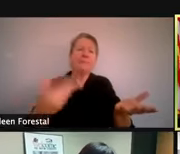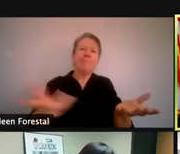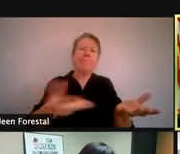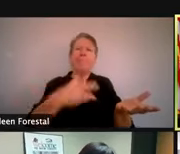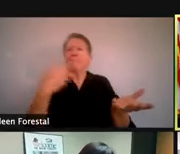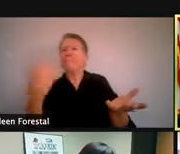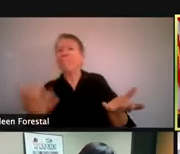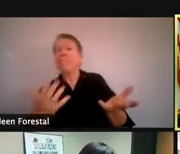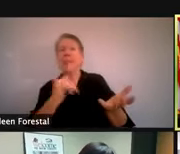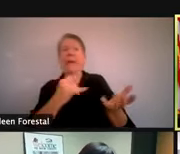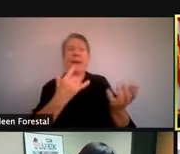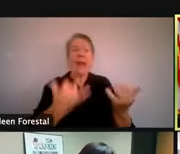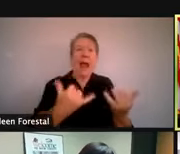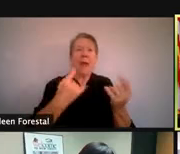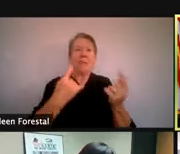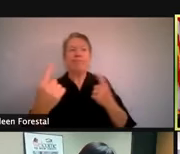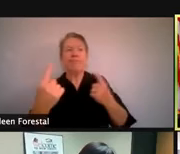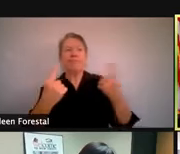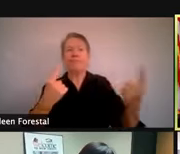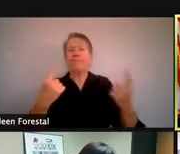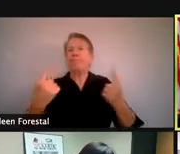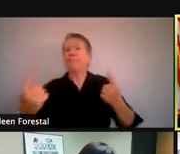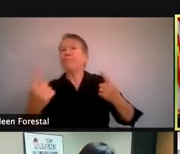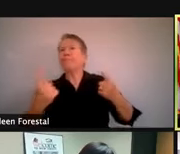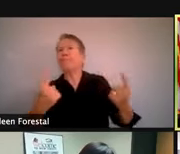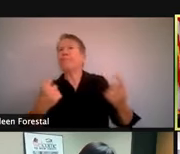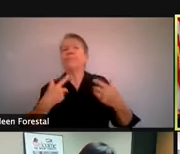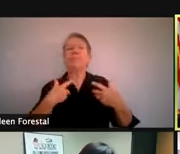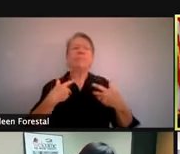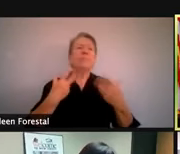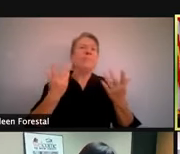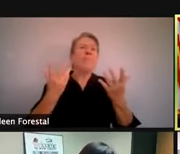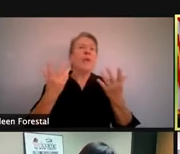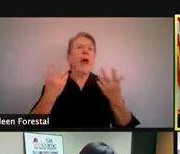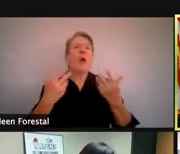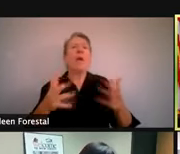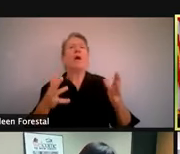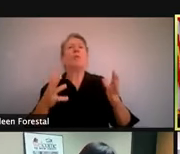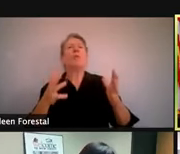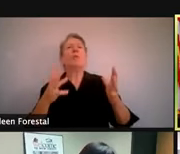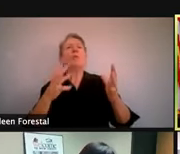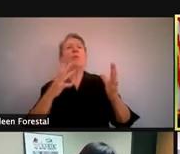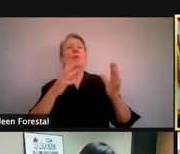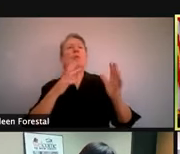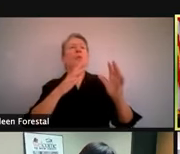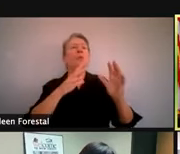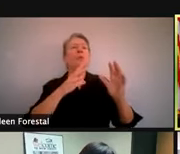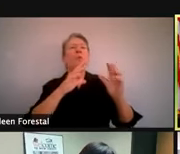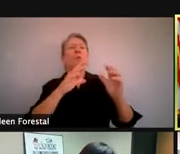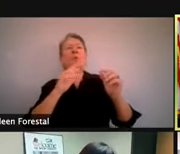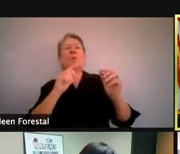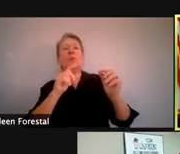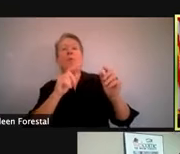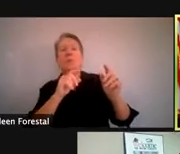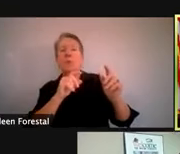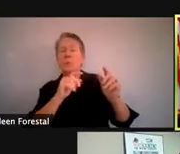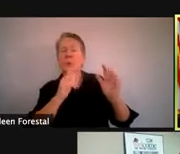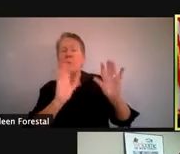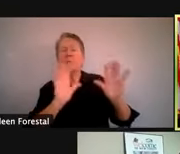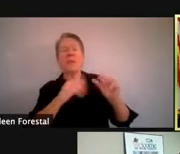so important that we work with the residents of New Jersey, because we can't do it by ourselves. Hotspot team cannot do it